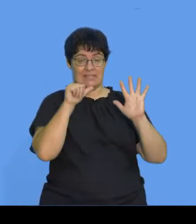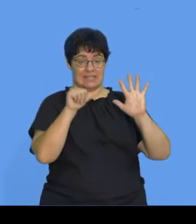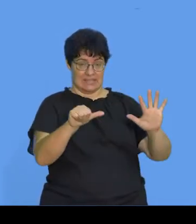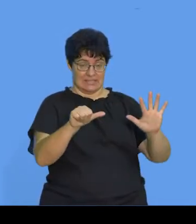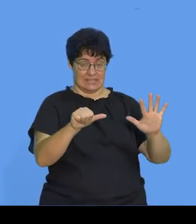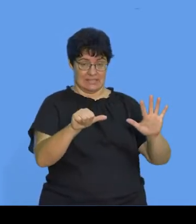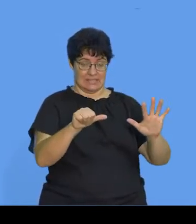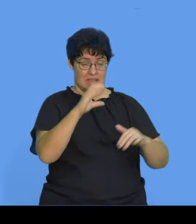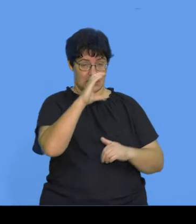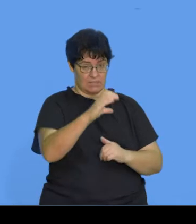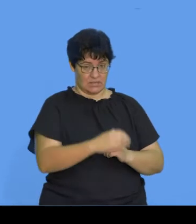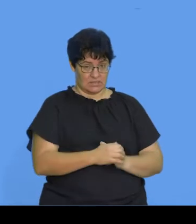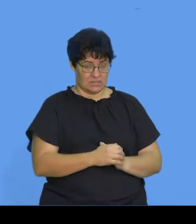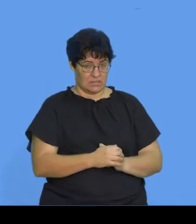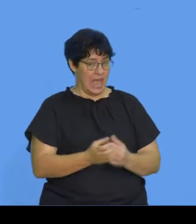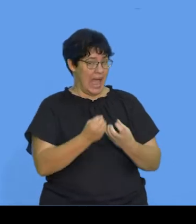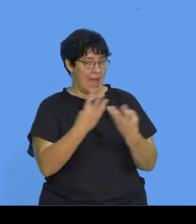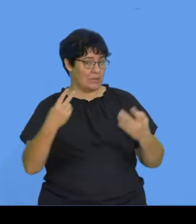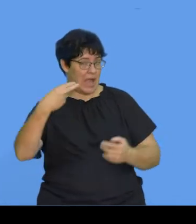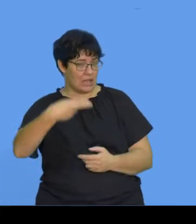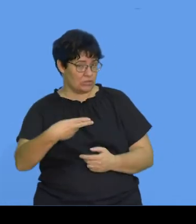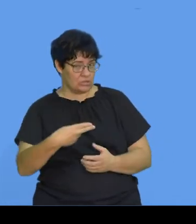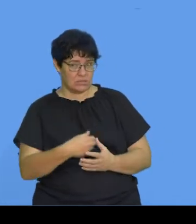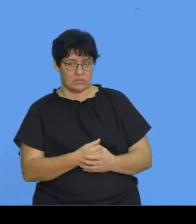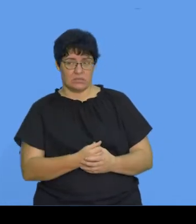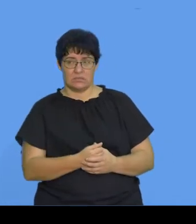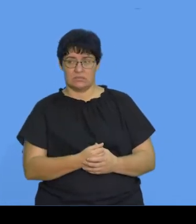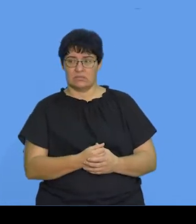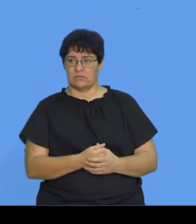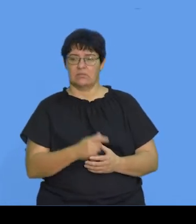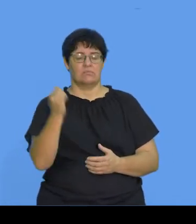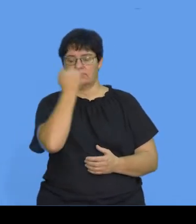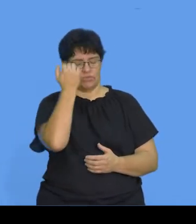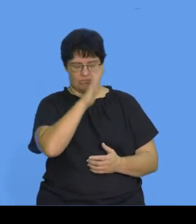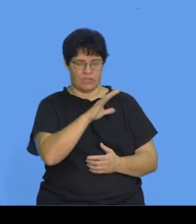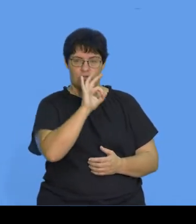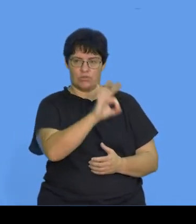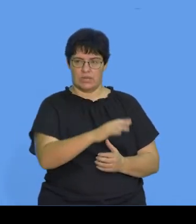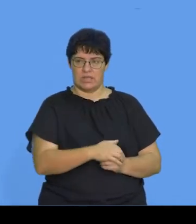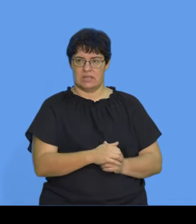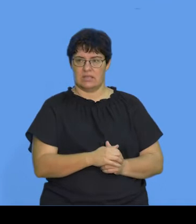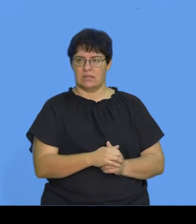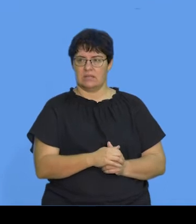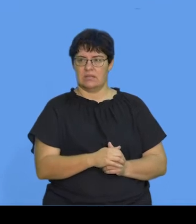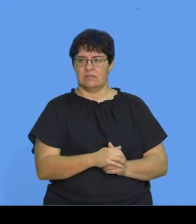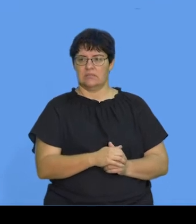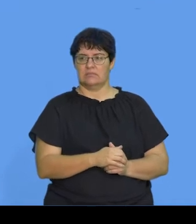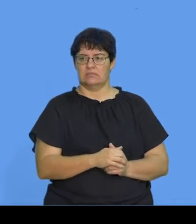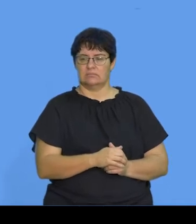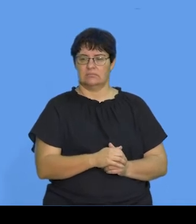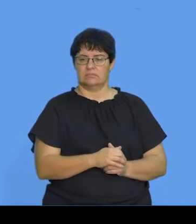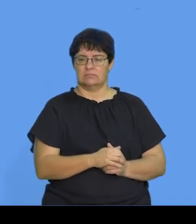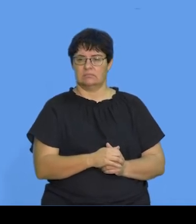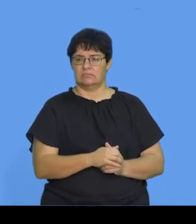got 6 carbons, how many hydrogens? I've got 3 over here. Sorry, let me quickly rub